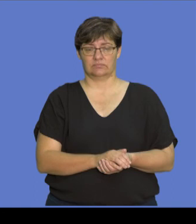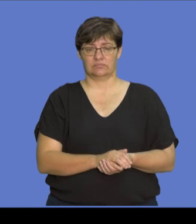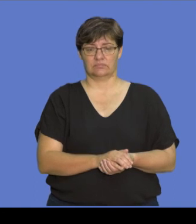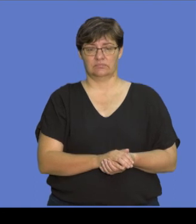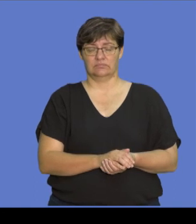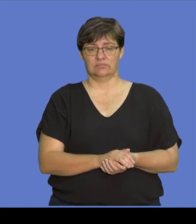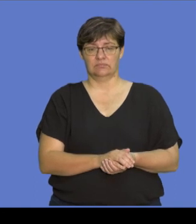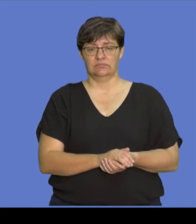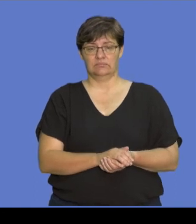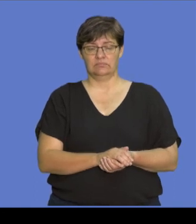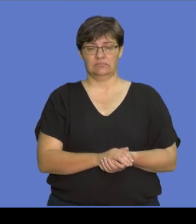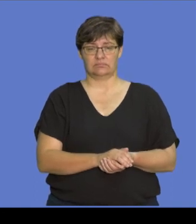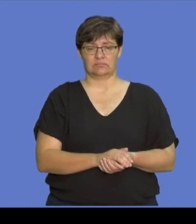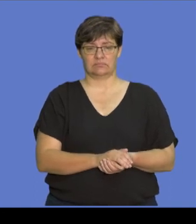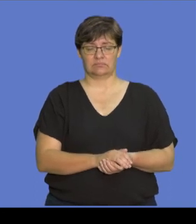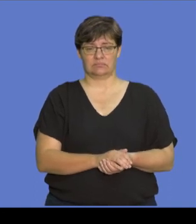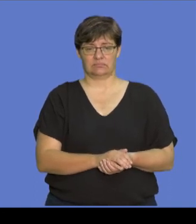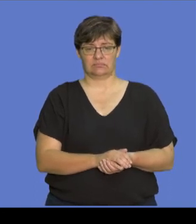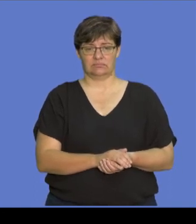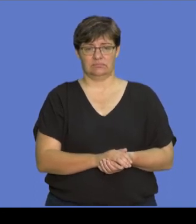160 hours in total.